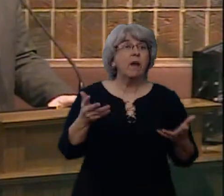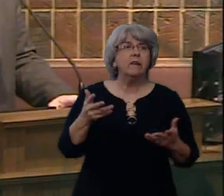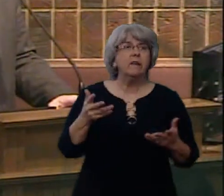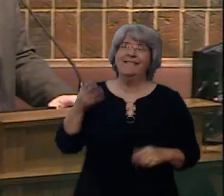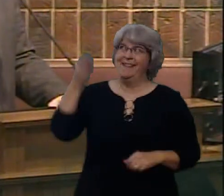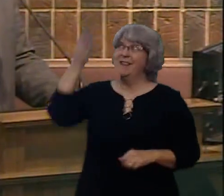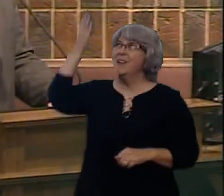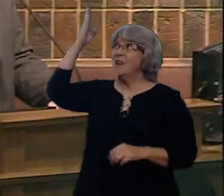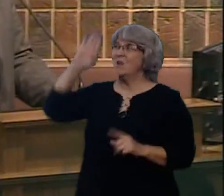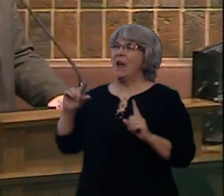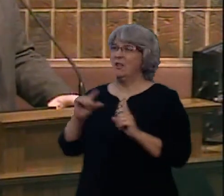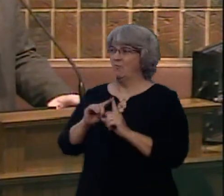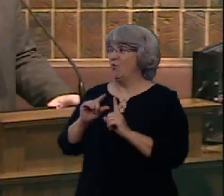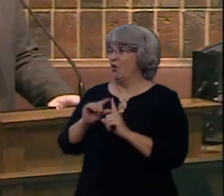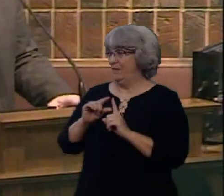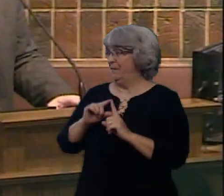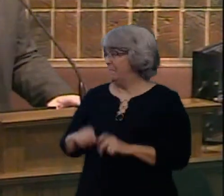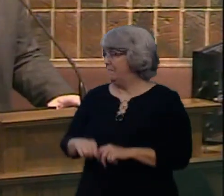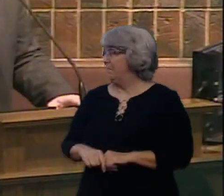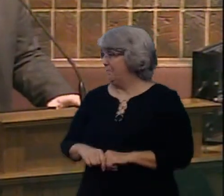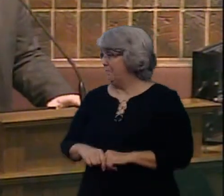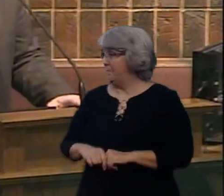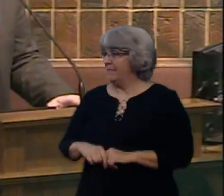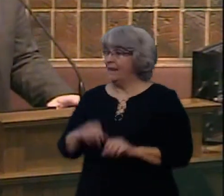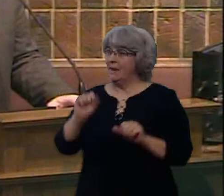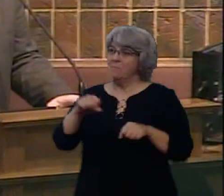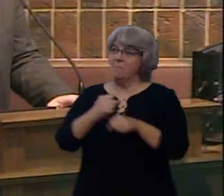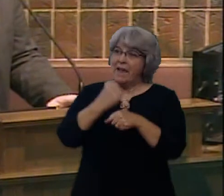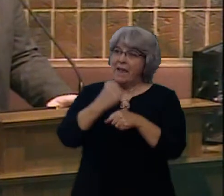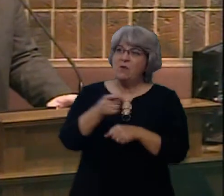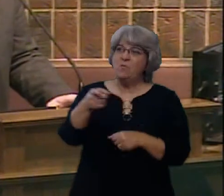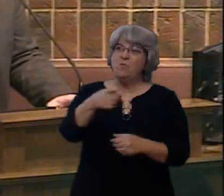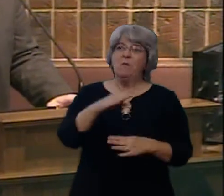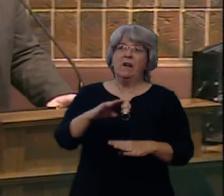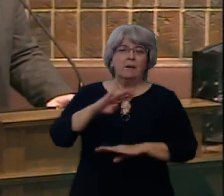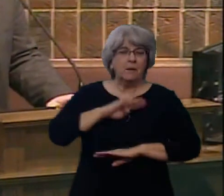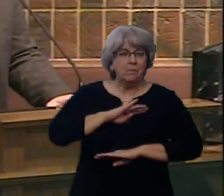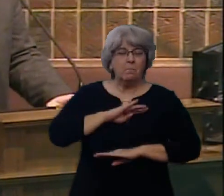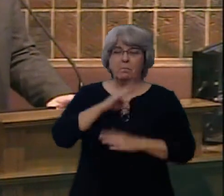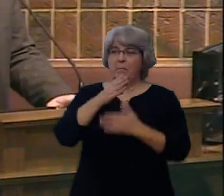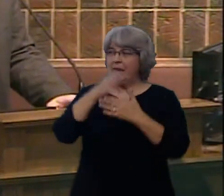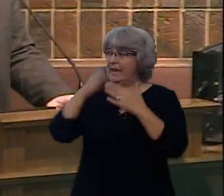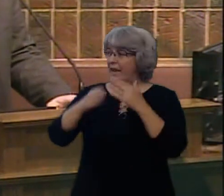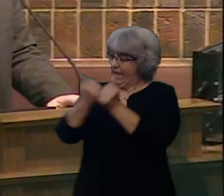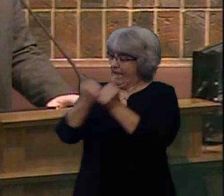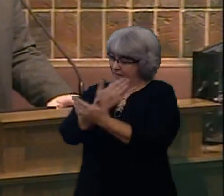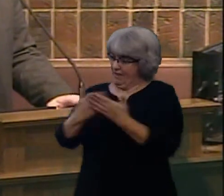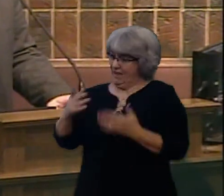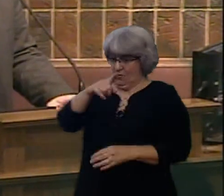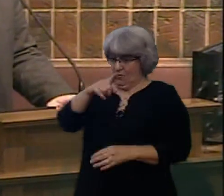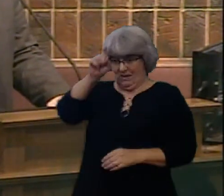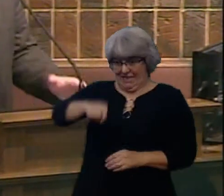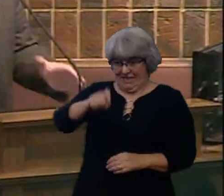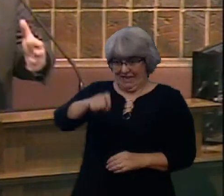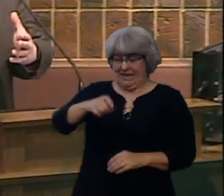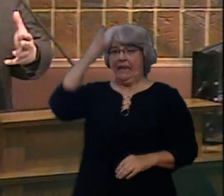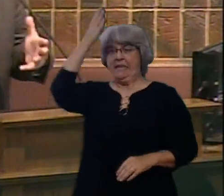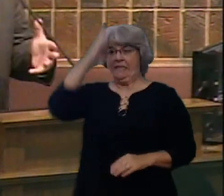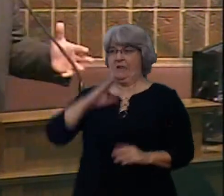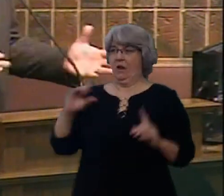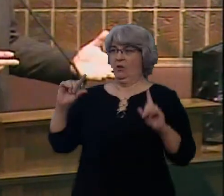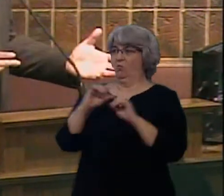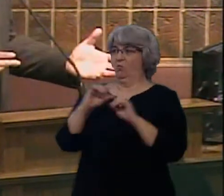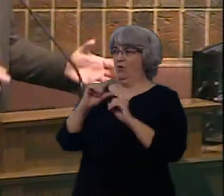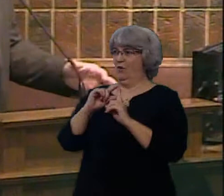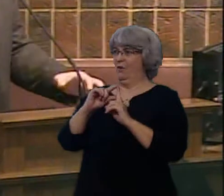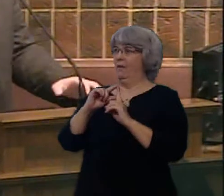can make you whole, that can make you complete, that gives you everything that you need is God's Word. So these